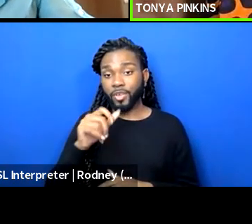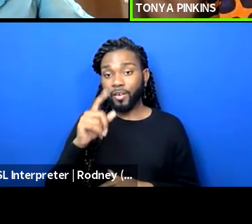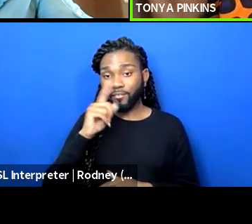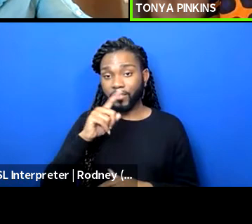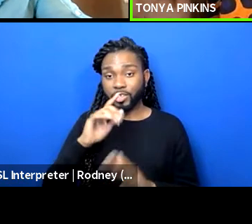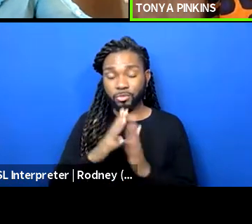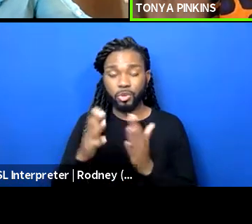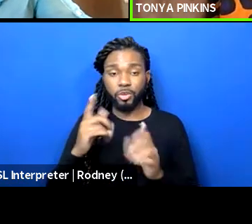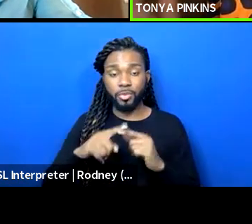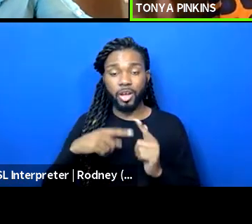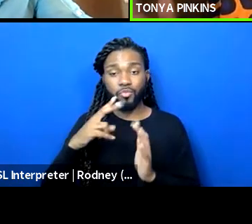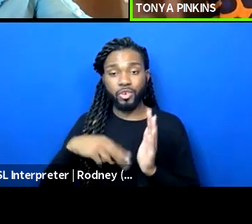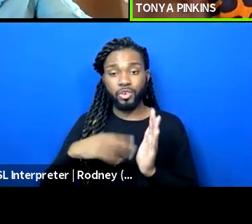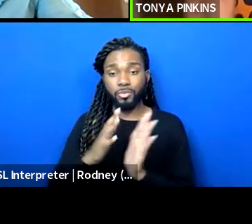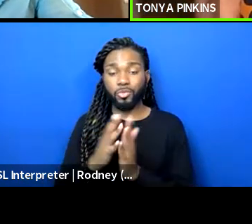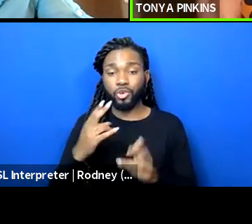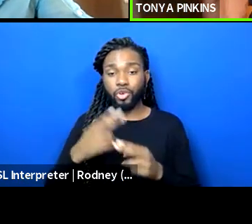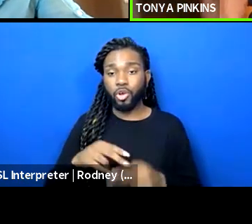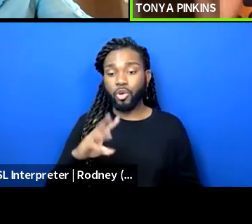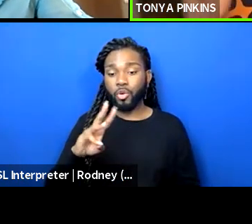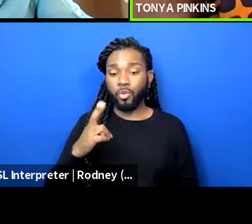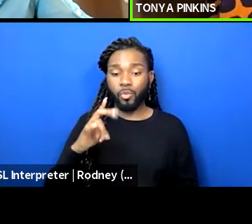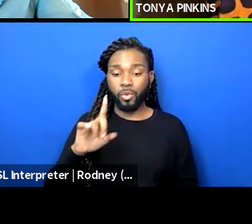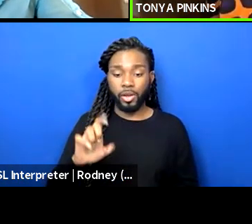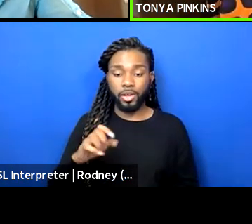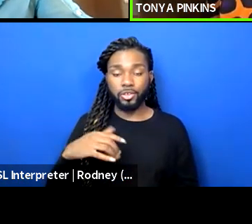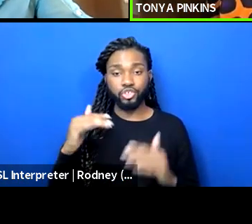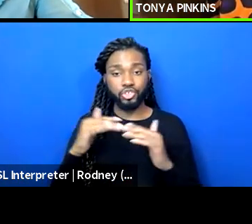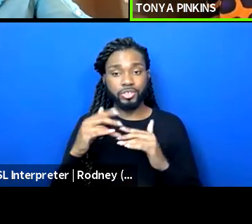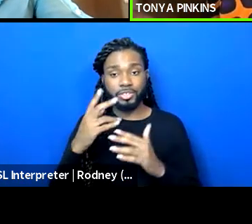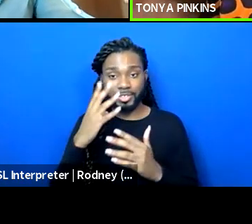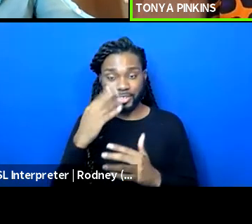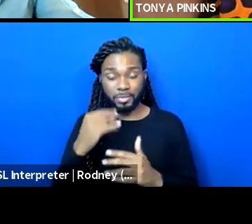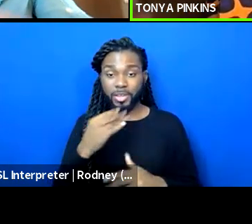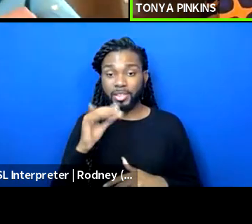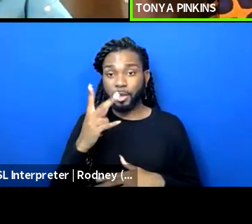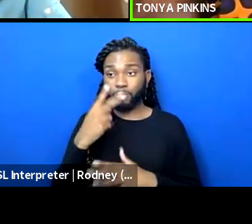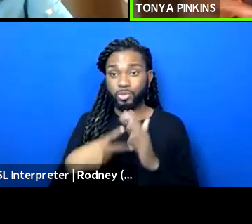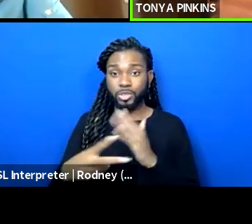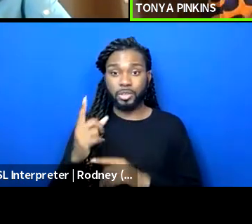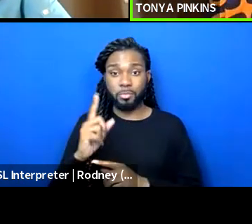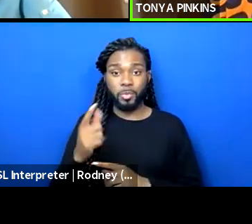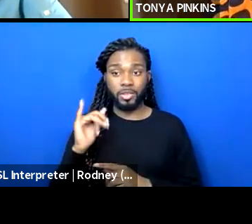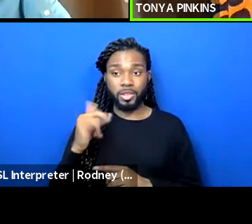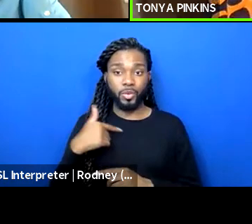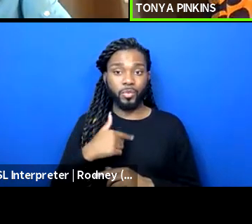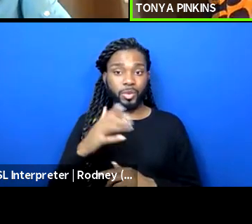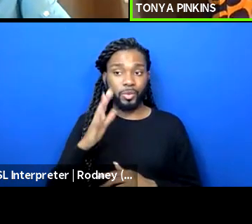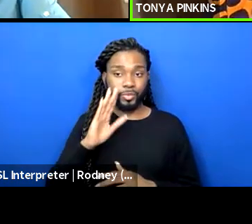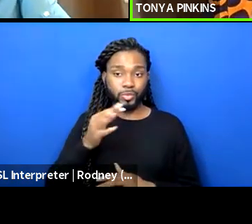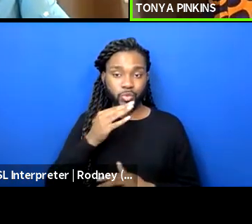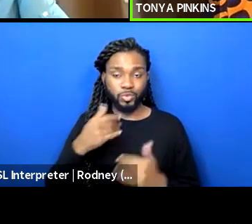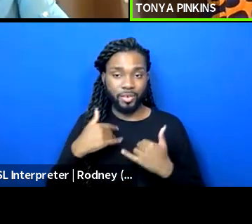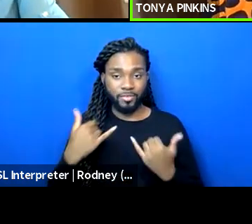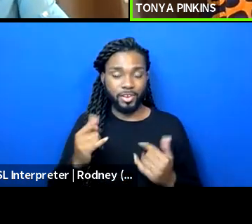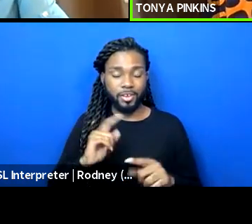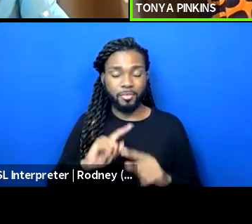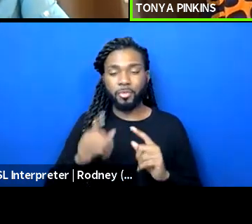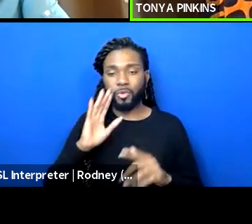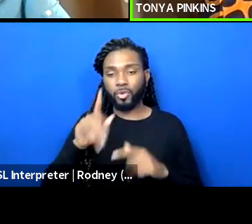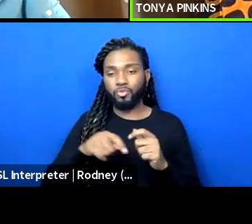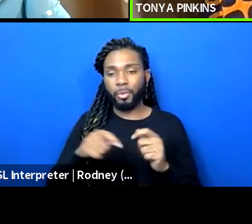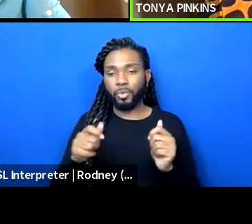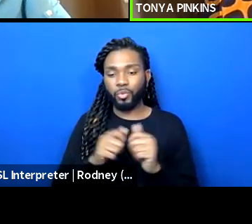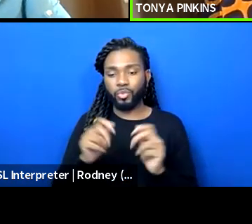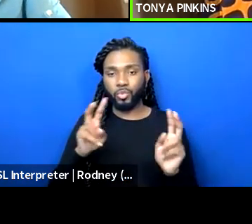new book, While Justice Sleeps. And that was a prediction of the moment that we're getting ready to head into now. So I'm going to close with a